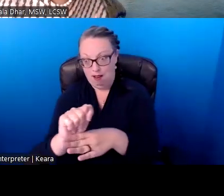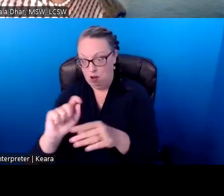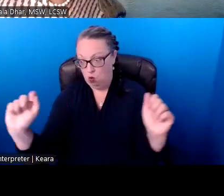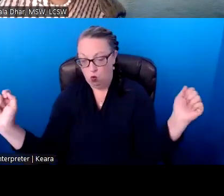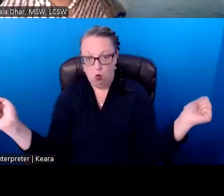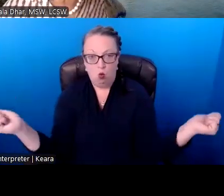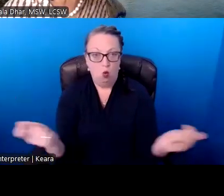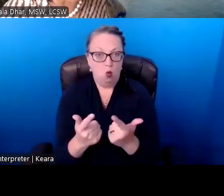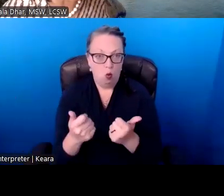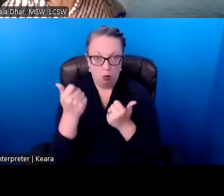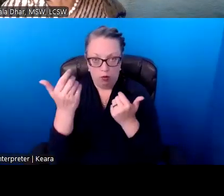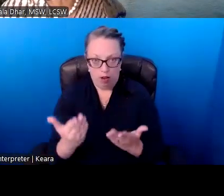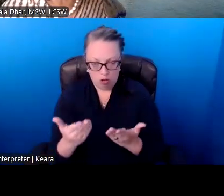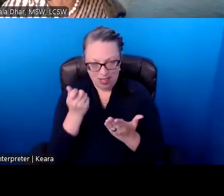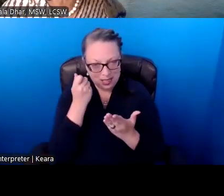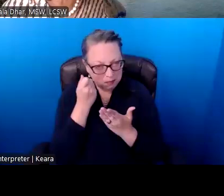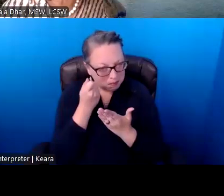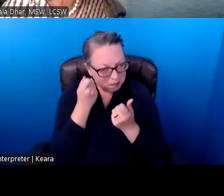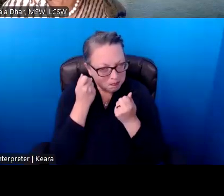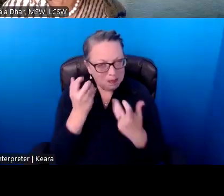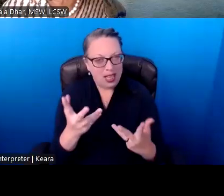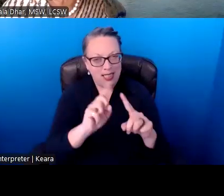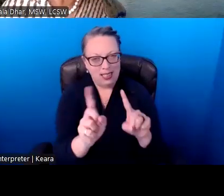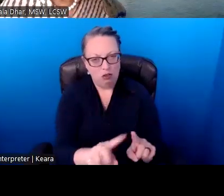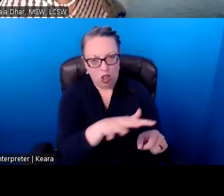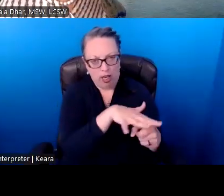training providers in multiple sectors.